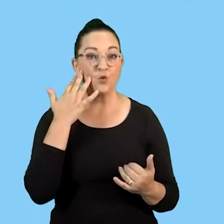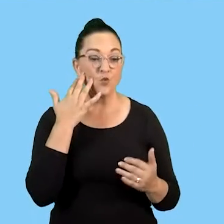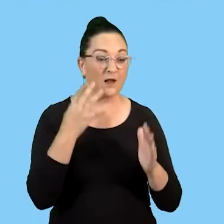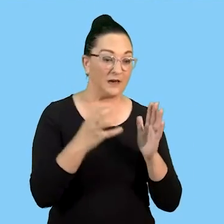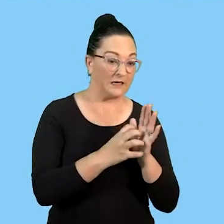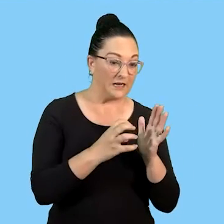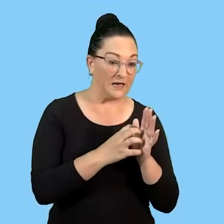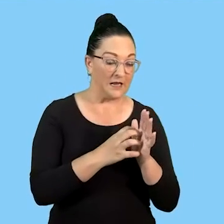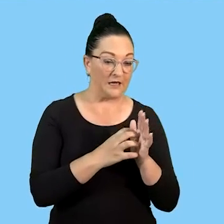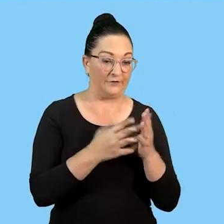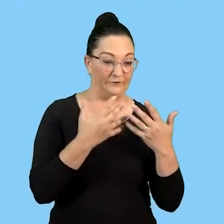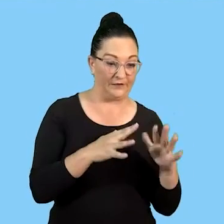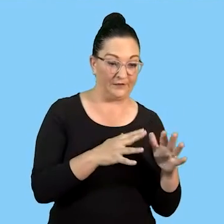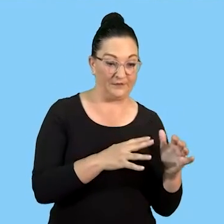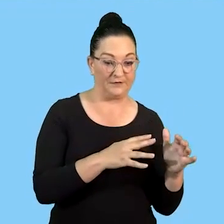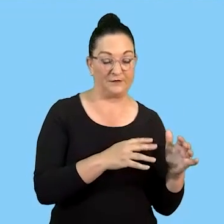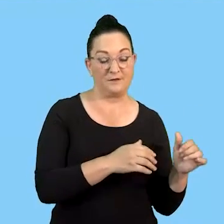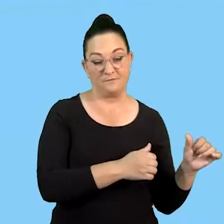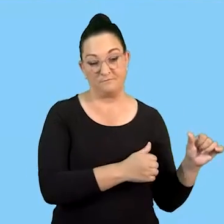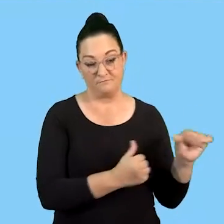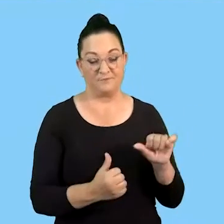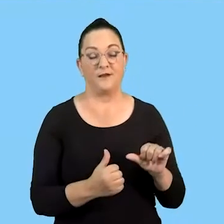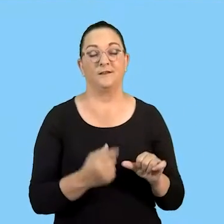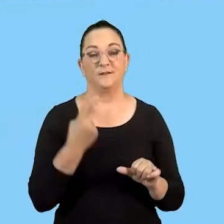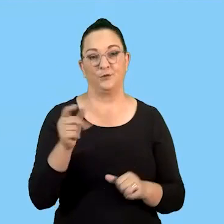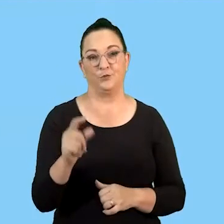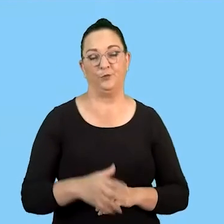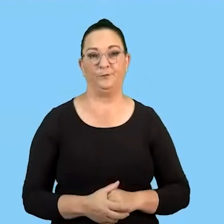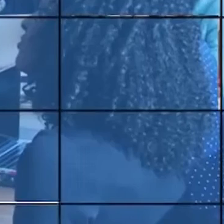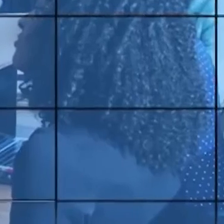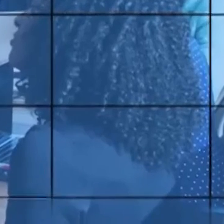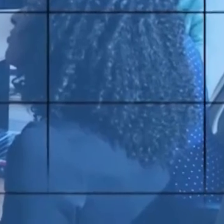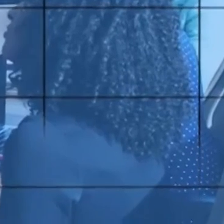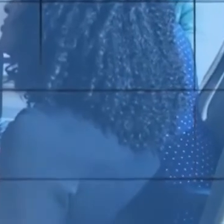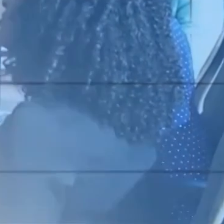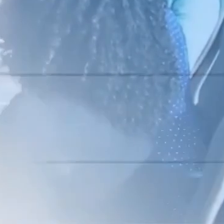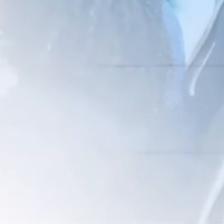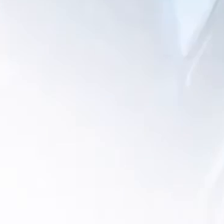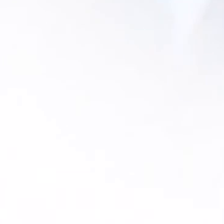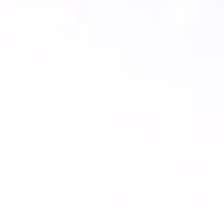wrap up, but we continue from where we left off. I'll see you just now.